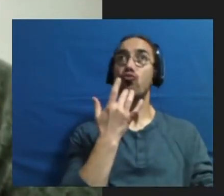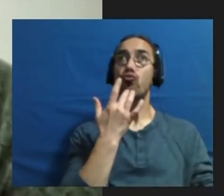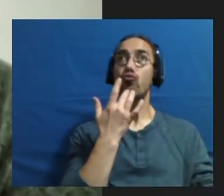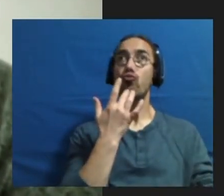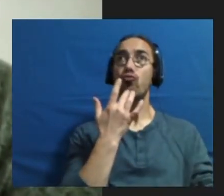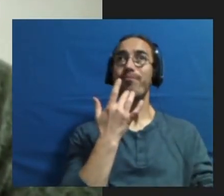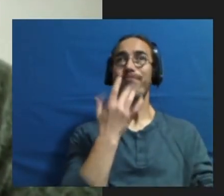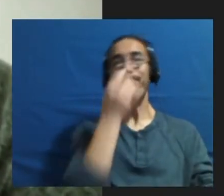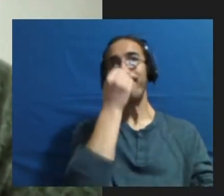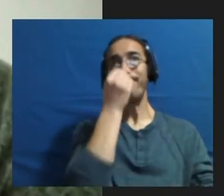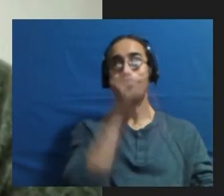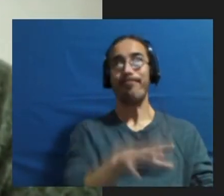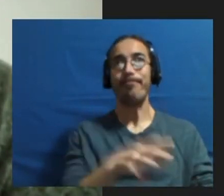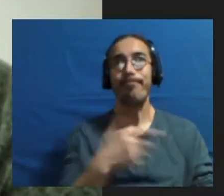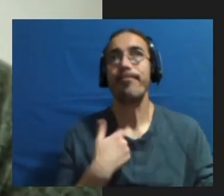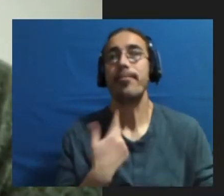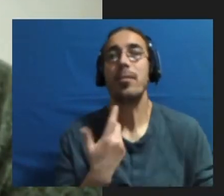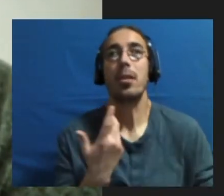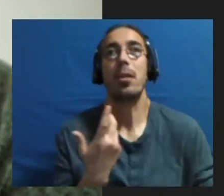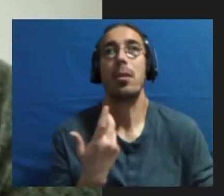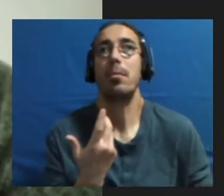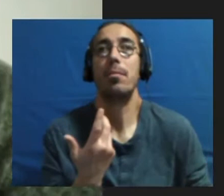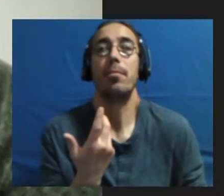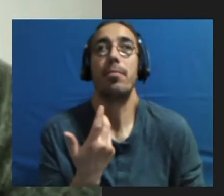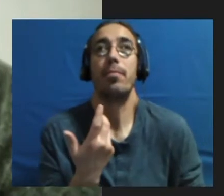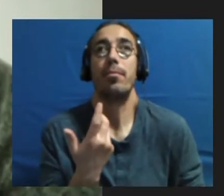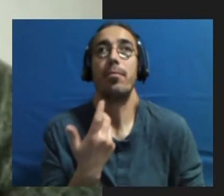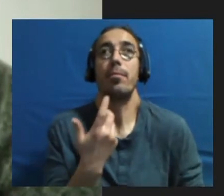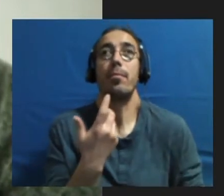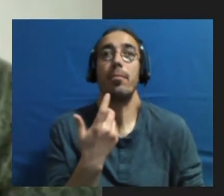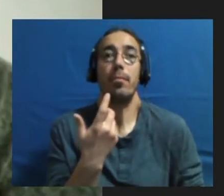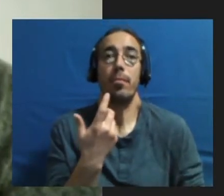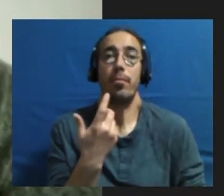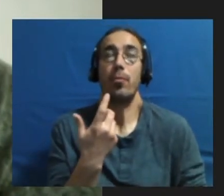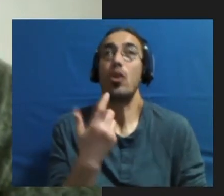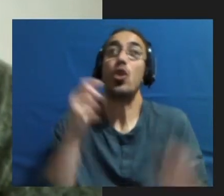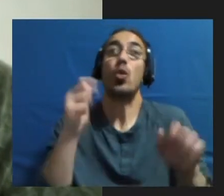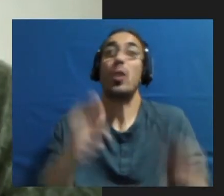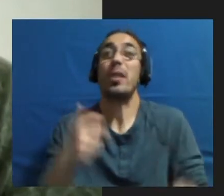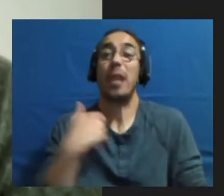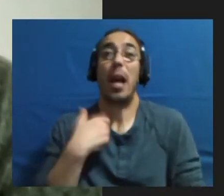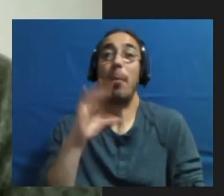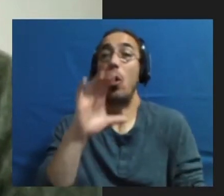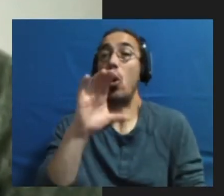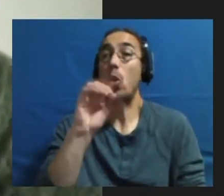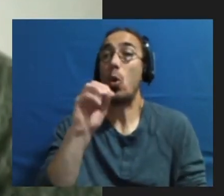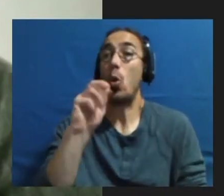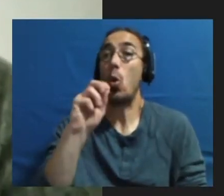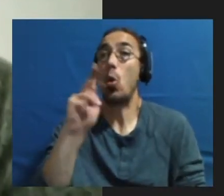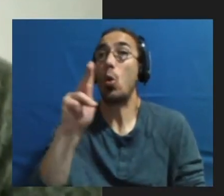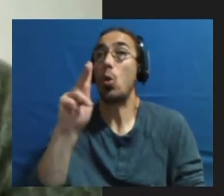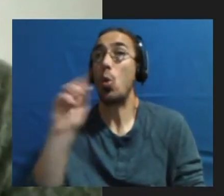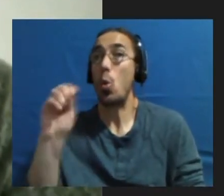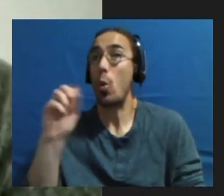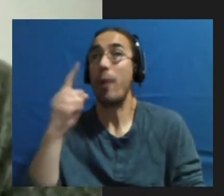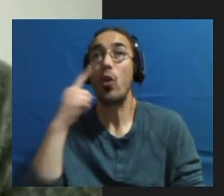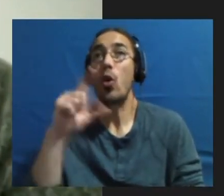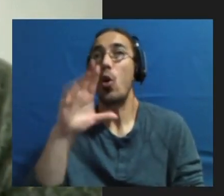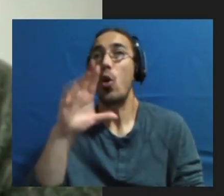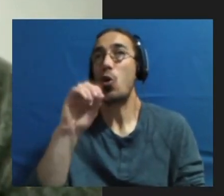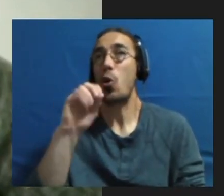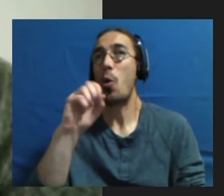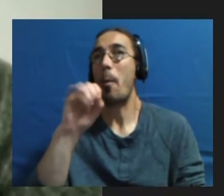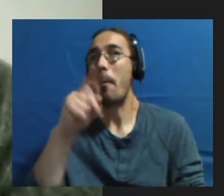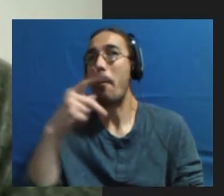even care. You can even say I'm cuckoo for Cocoa Puffs. I mean, I am. So I wouldn't